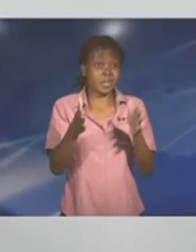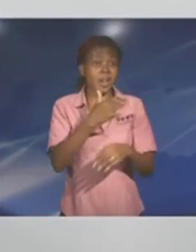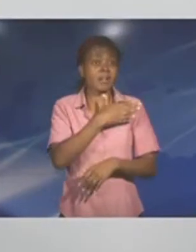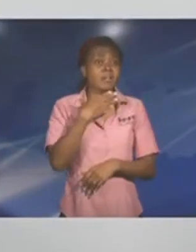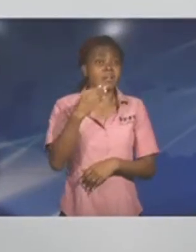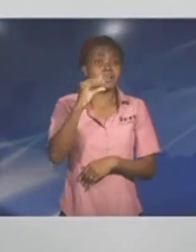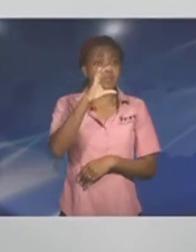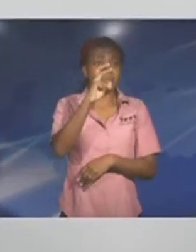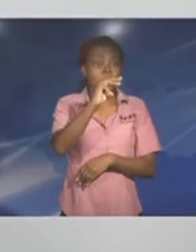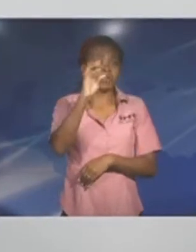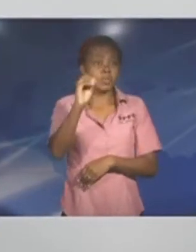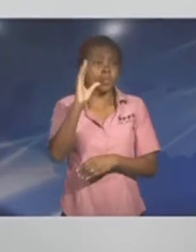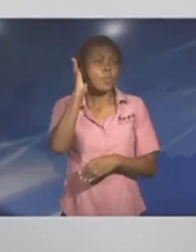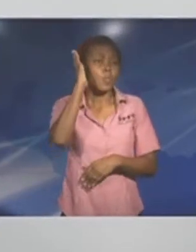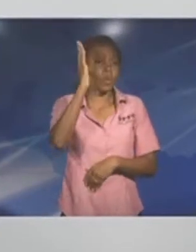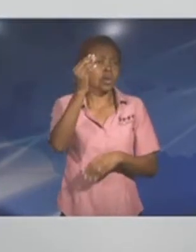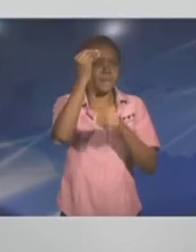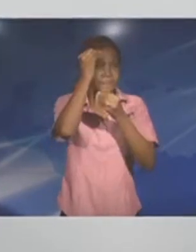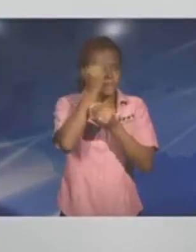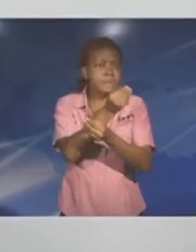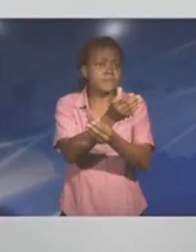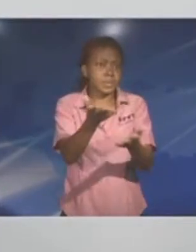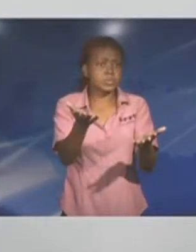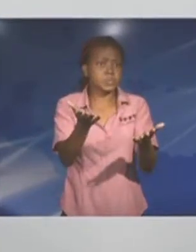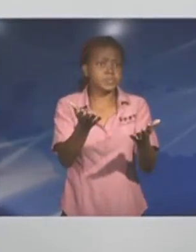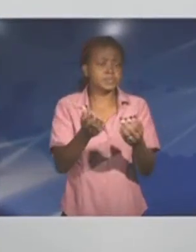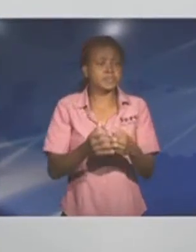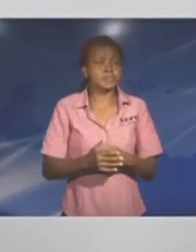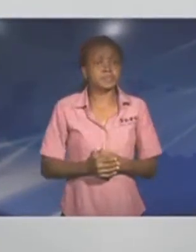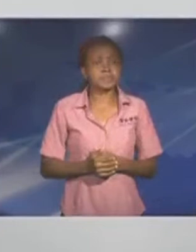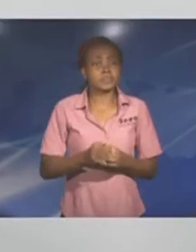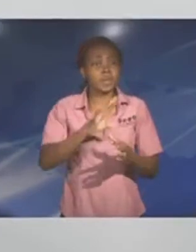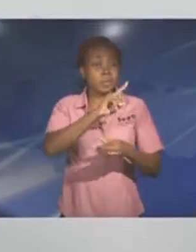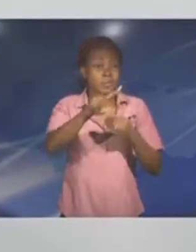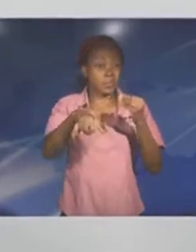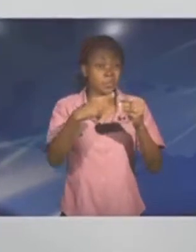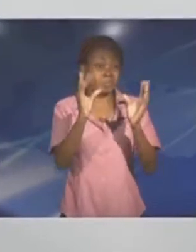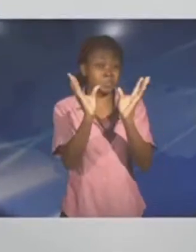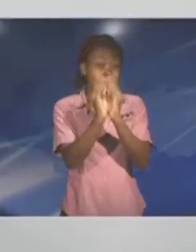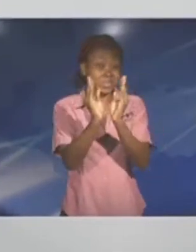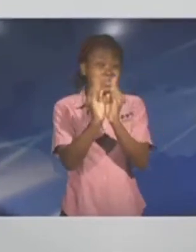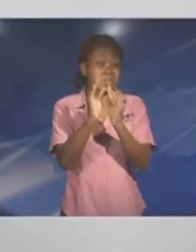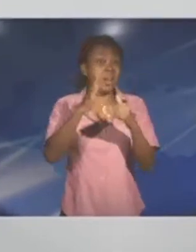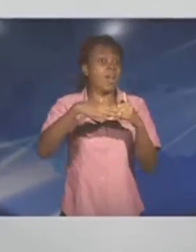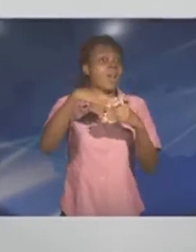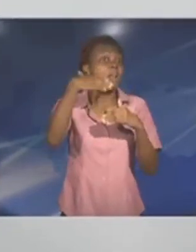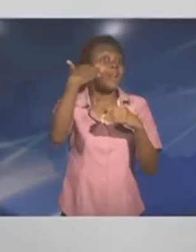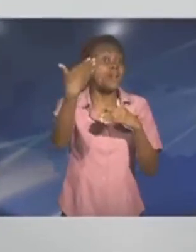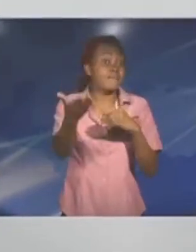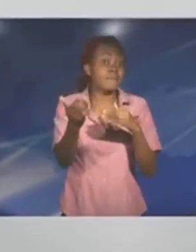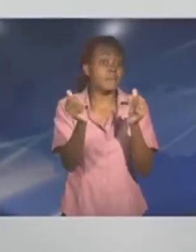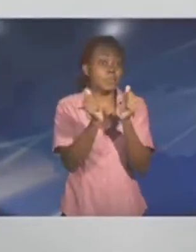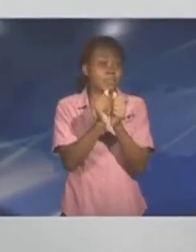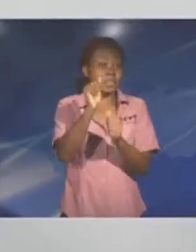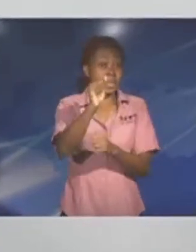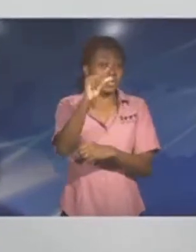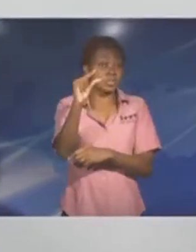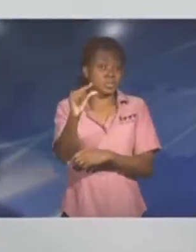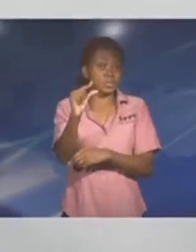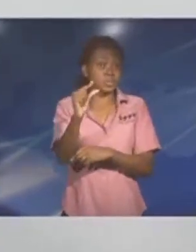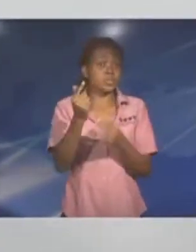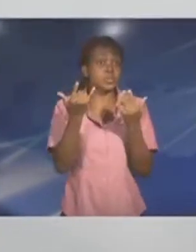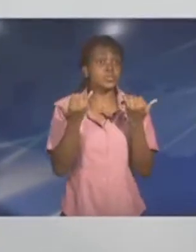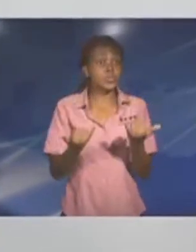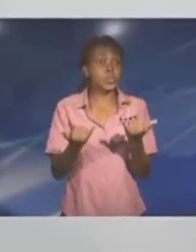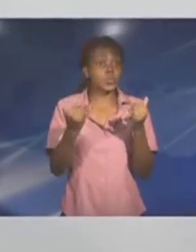further information as required and if necessary on their meeting with the Honourable Attorney General. I now hand over to Dr.